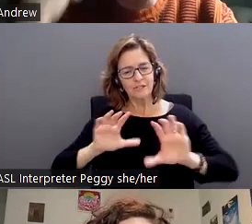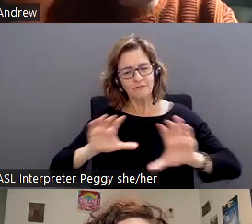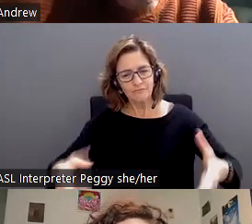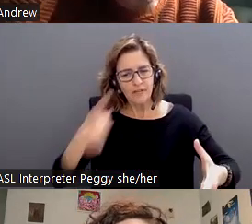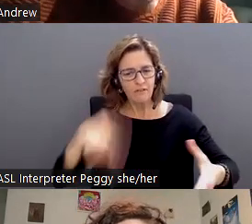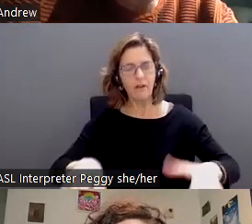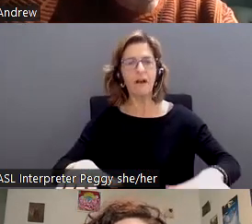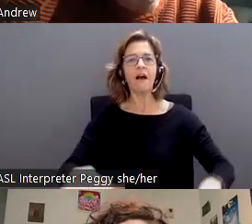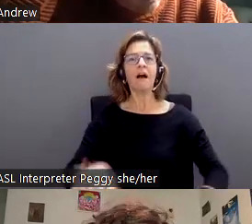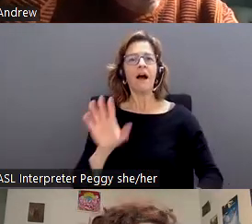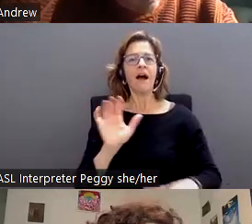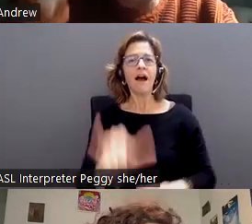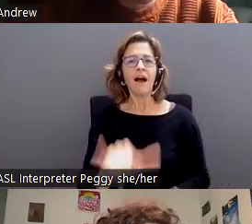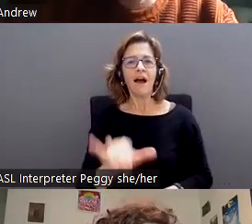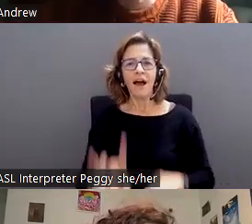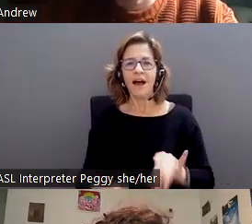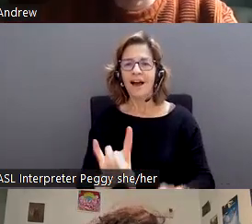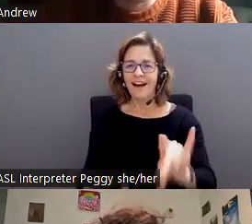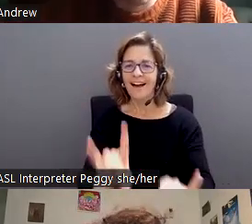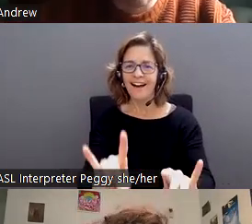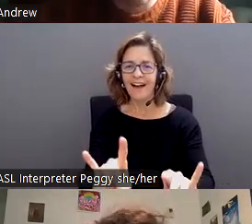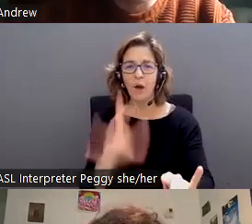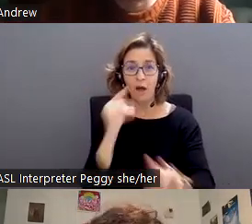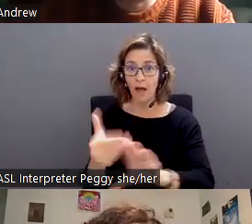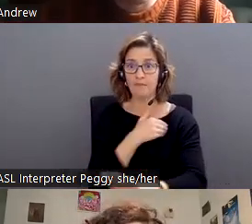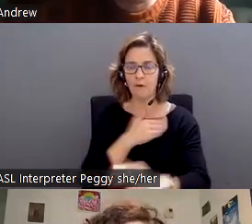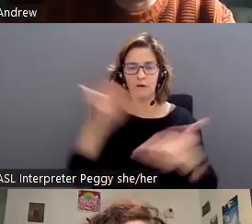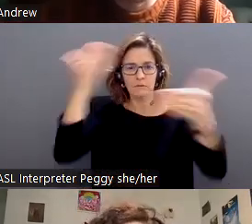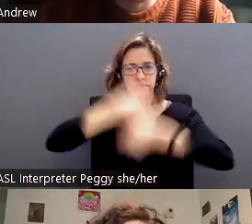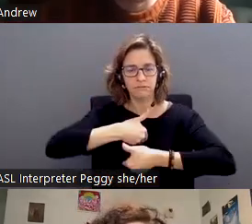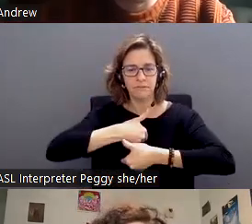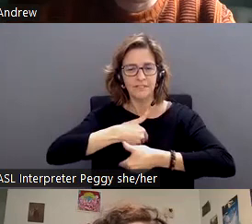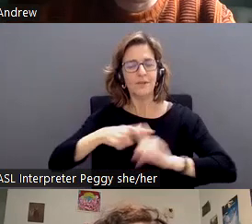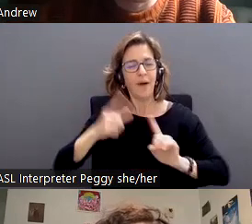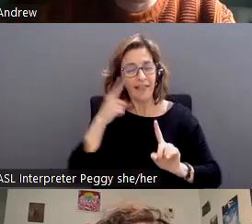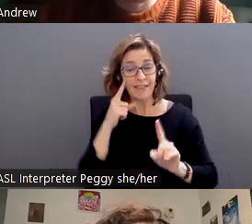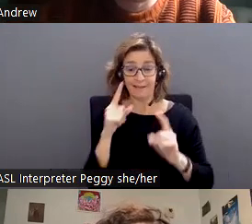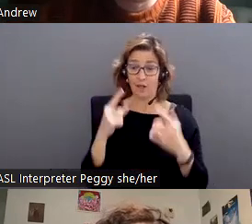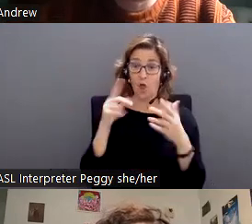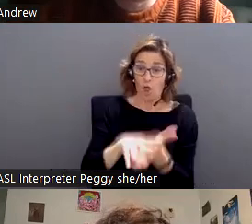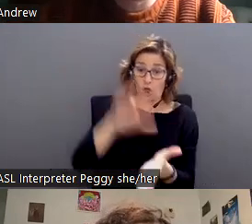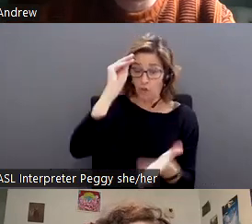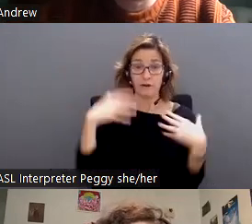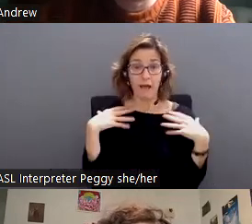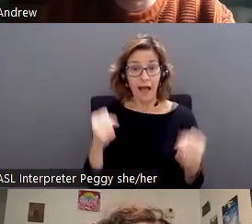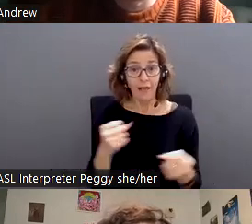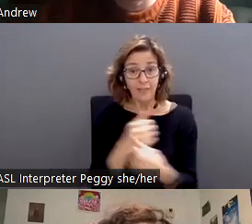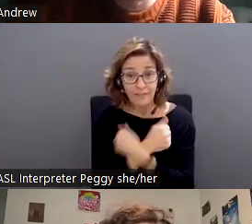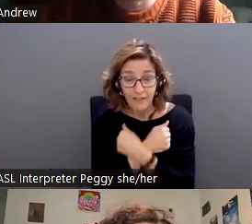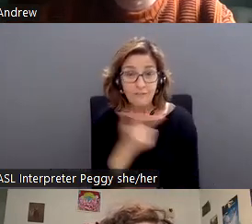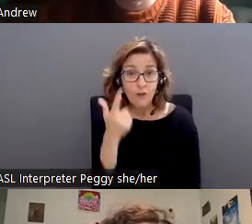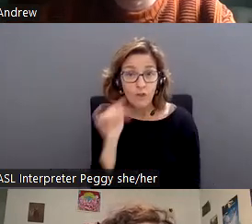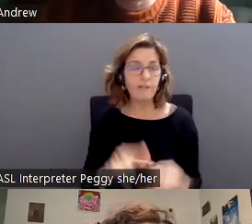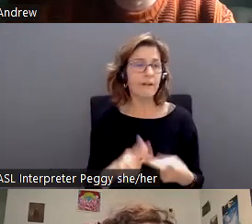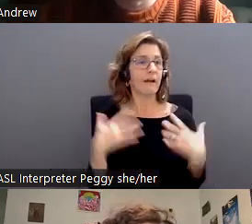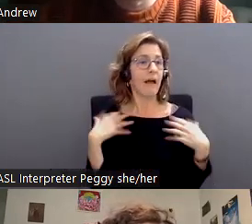huge step towards halting these kind of cycles of violence in our